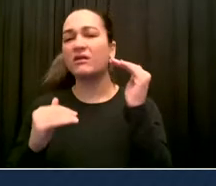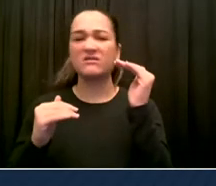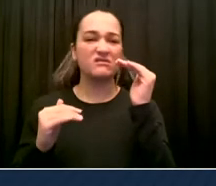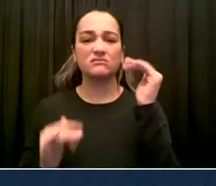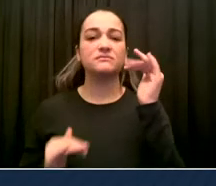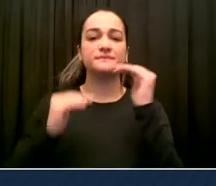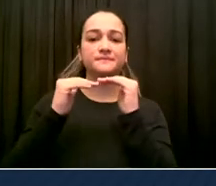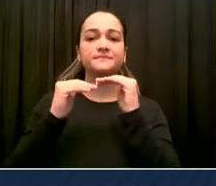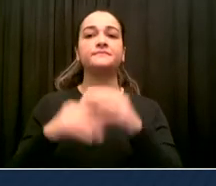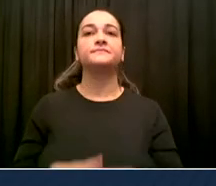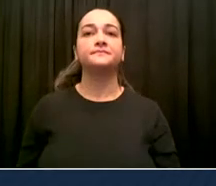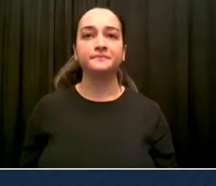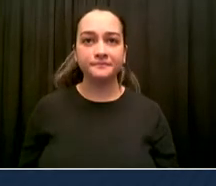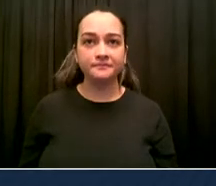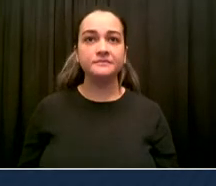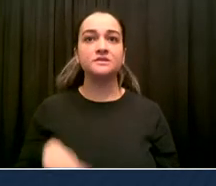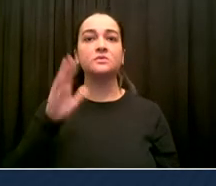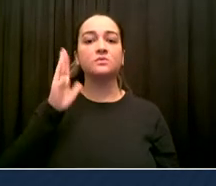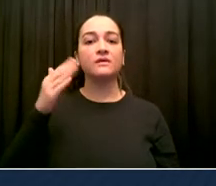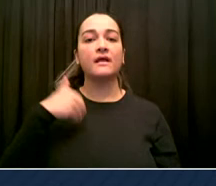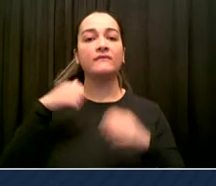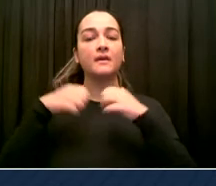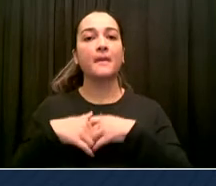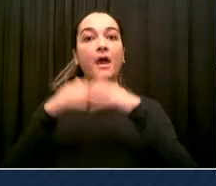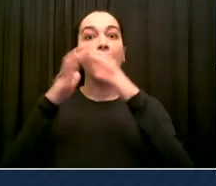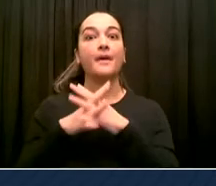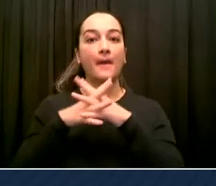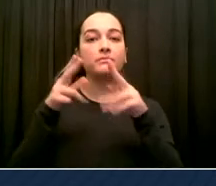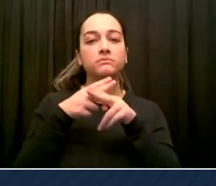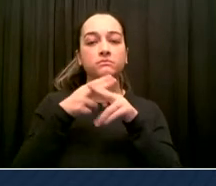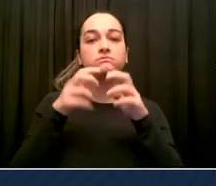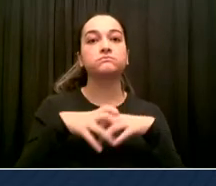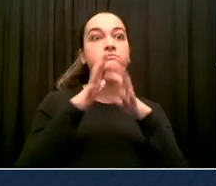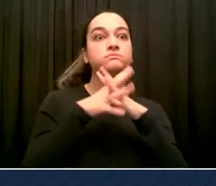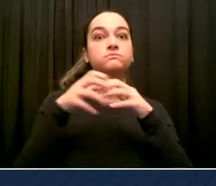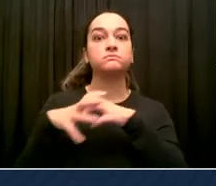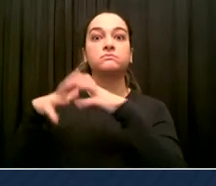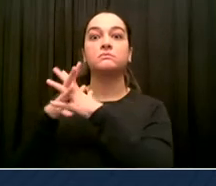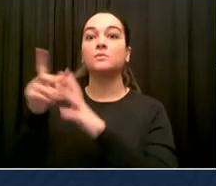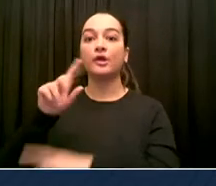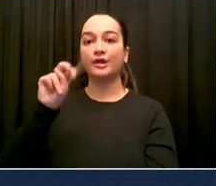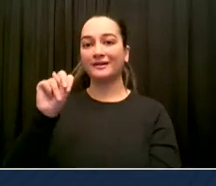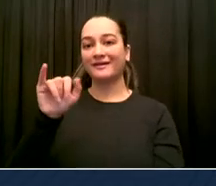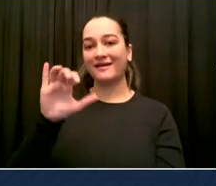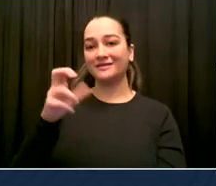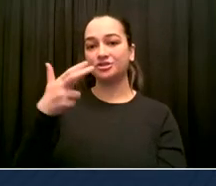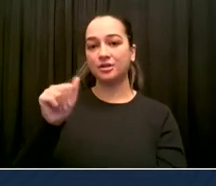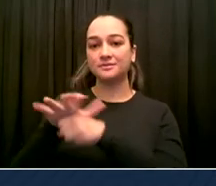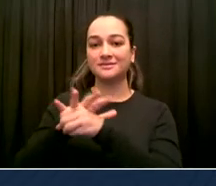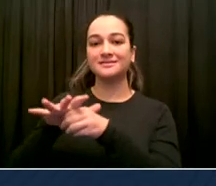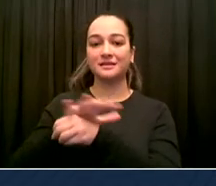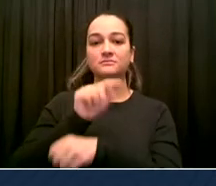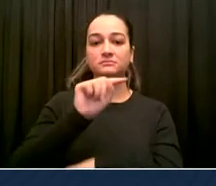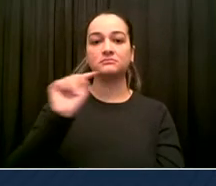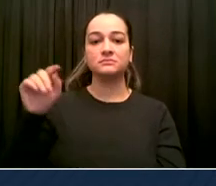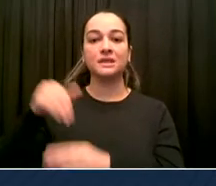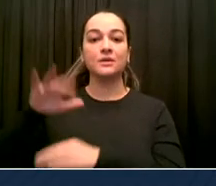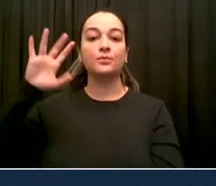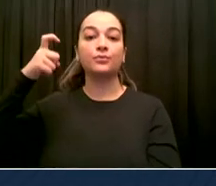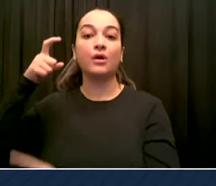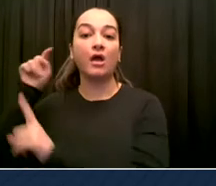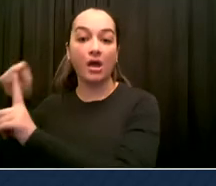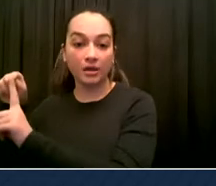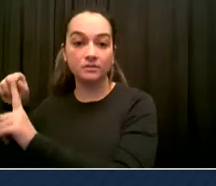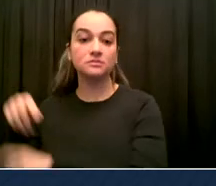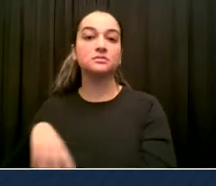this weekend. So in the Bronx at Castle Hill Houses and Forest Community Center, in Brooklyn at Van Dyke Community Center, Manhattan, St. Nicholas Houses,